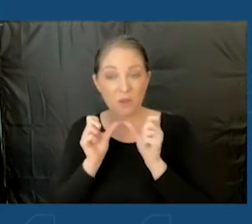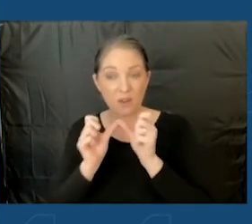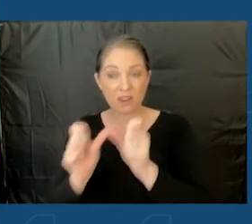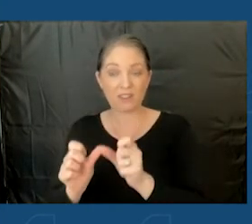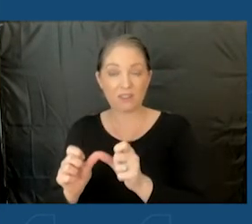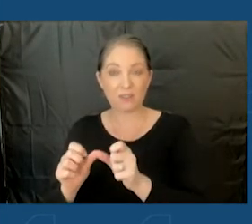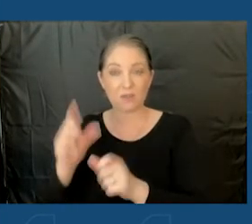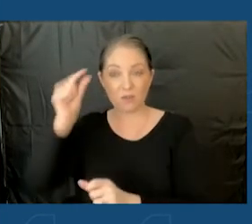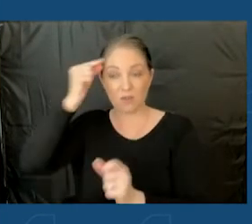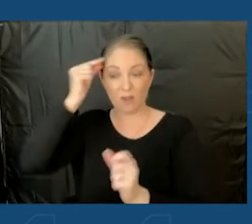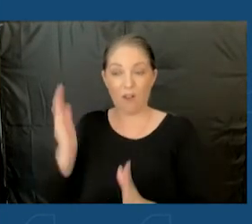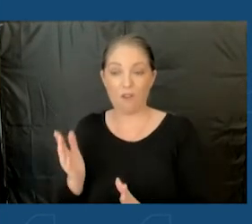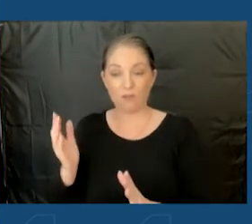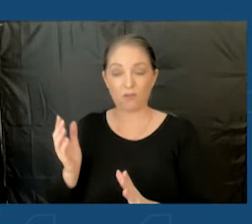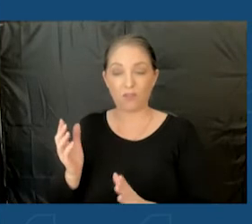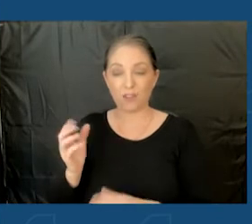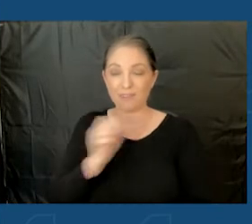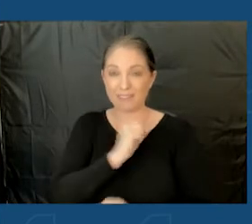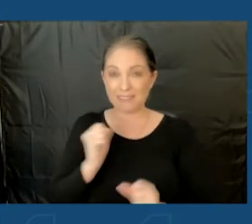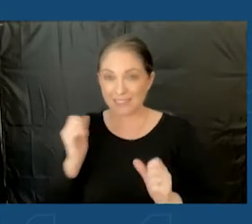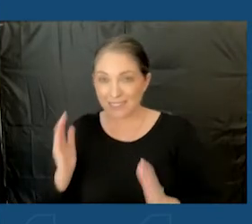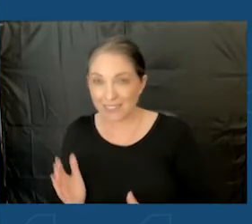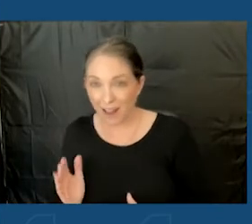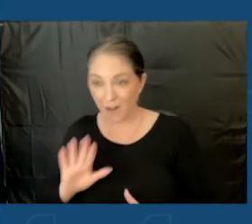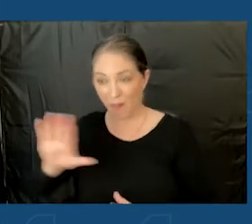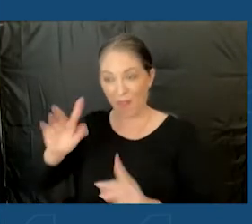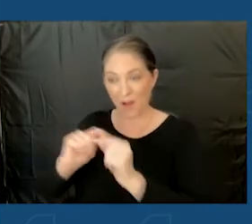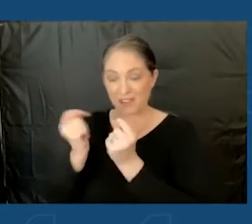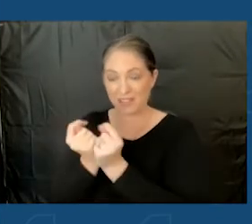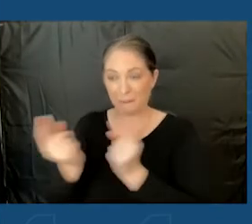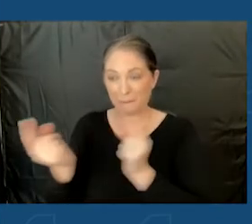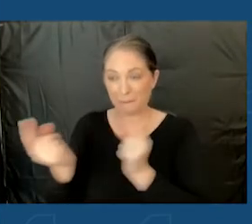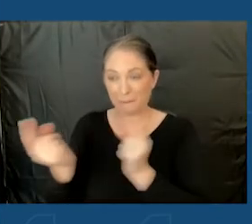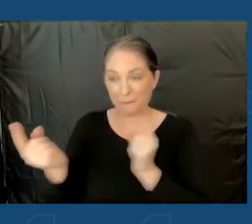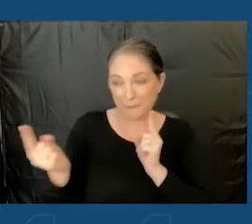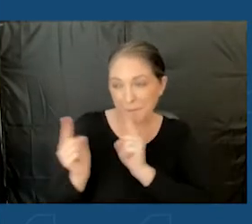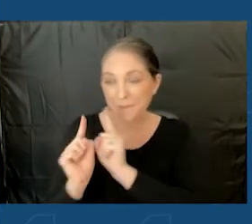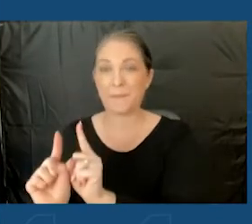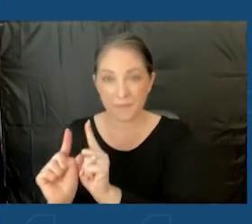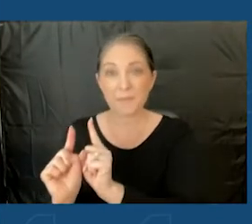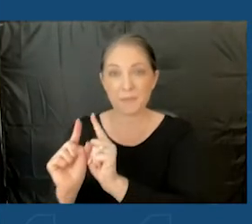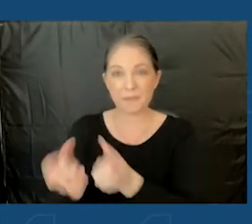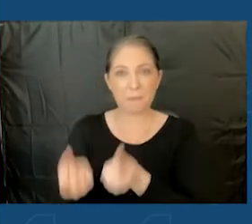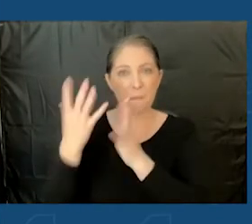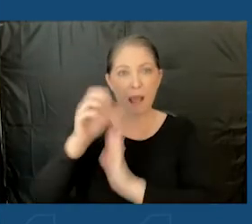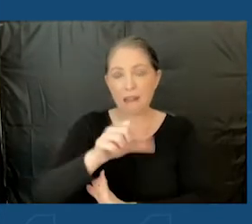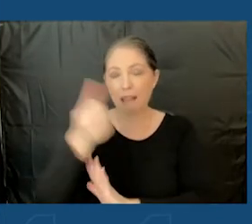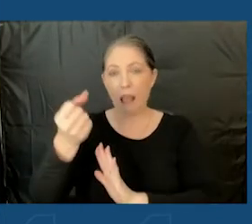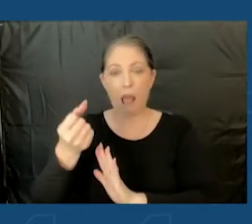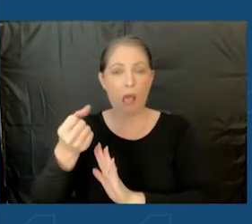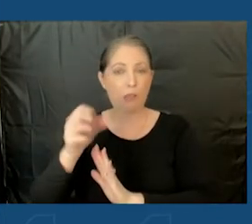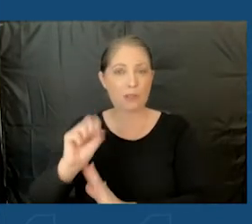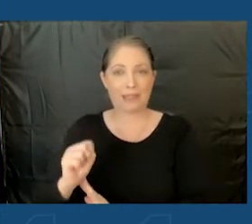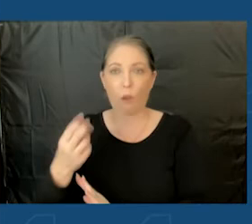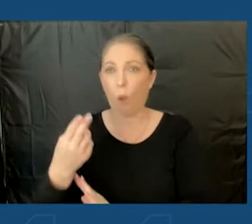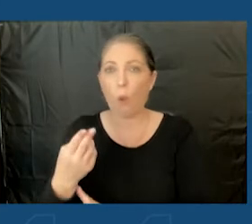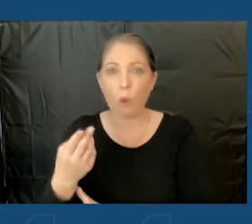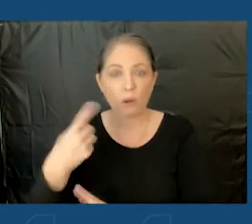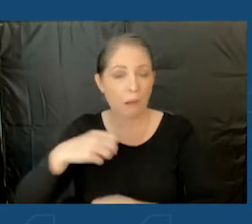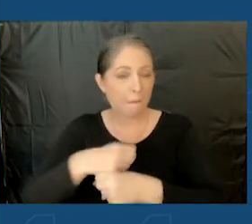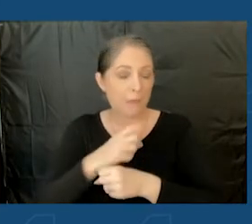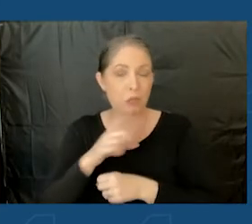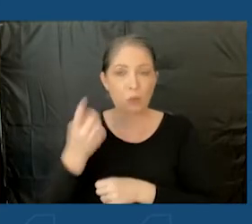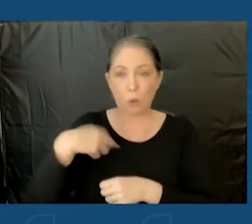Governor Hochul, Senator Gillibrand, and their teams, and many other committed stakeholders to ensure that we have a clear